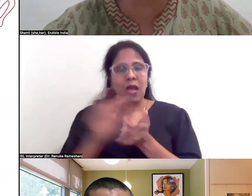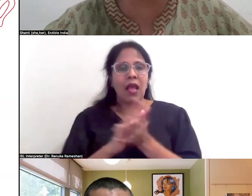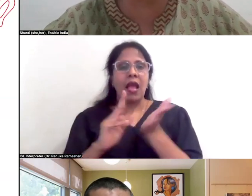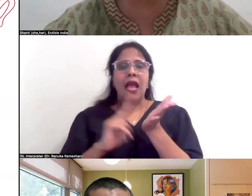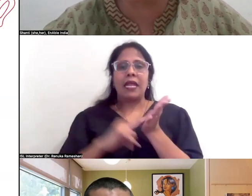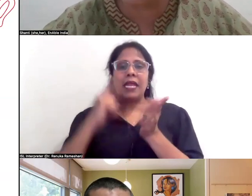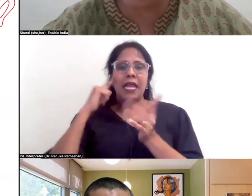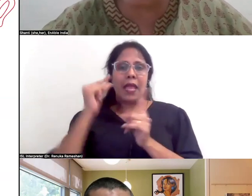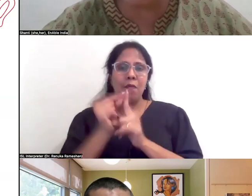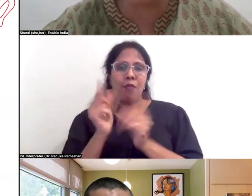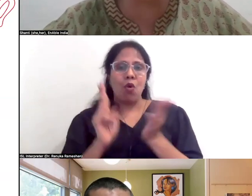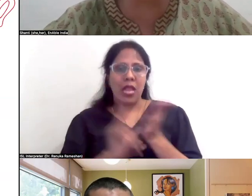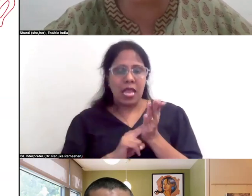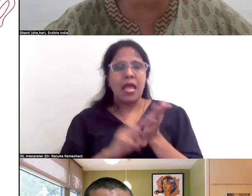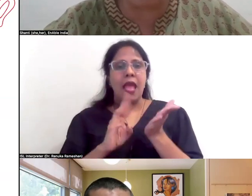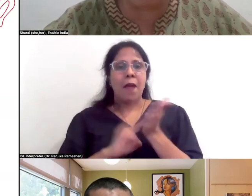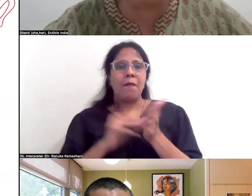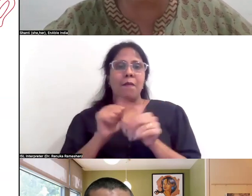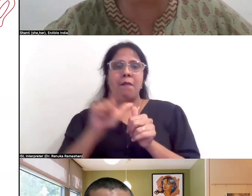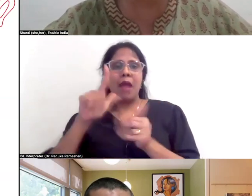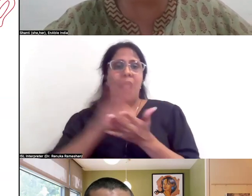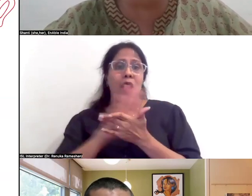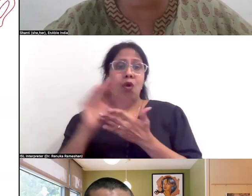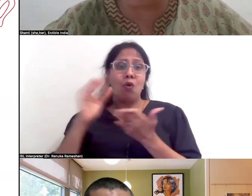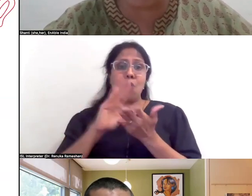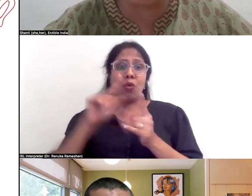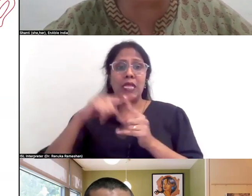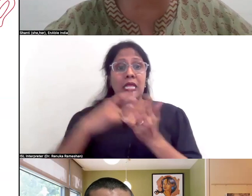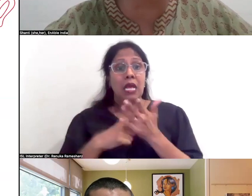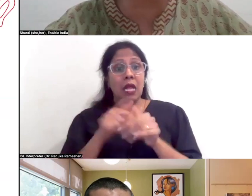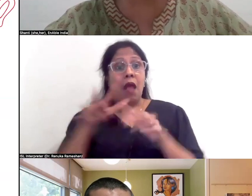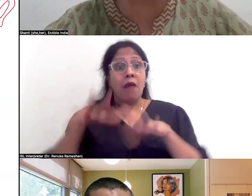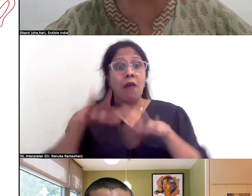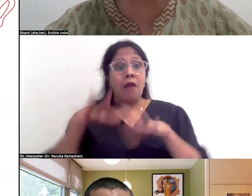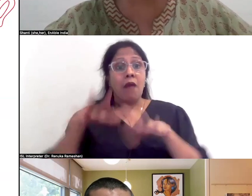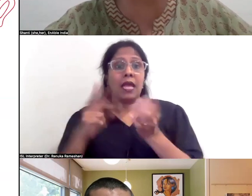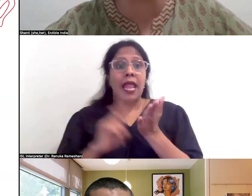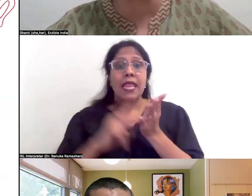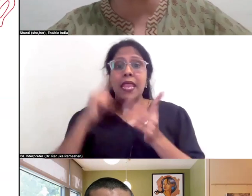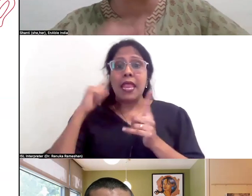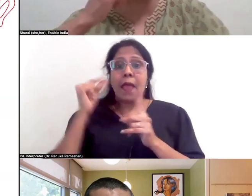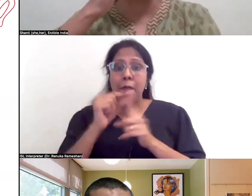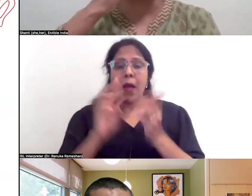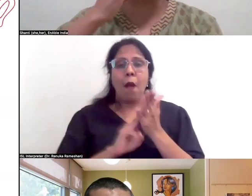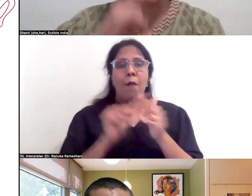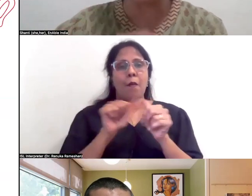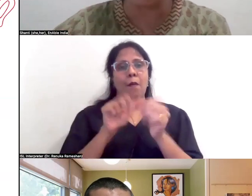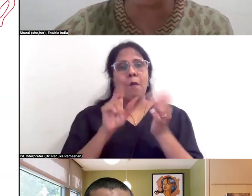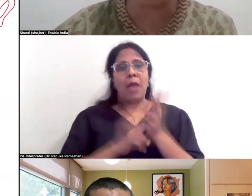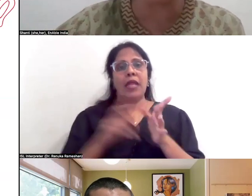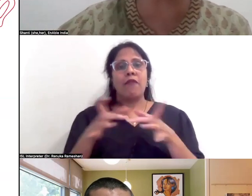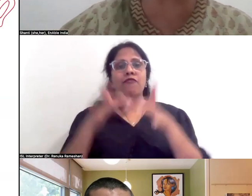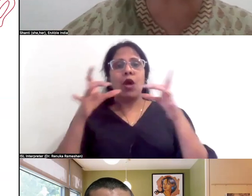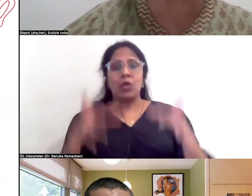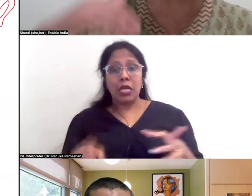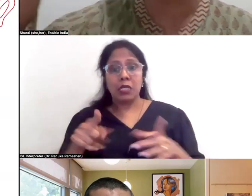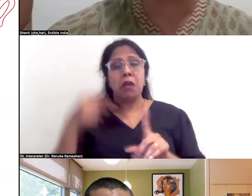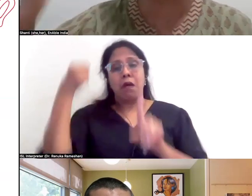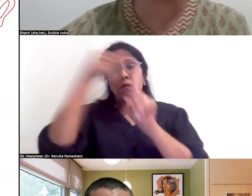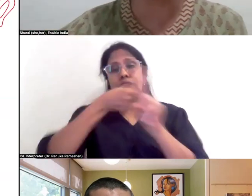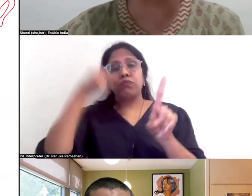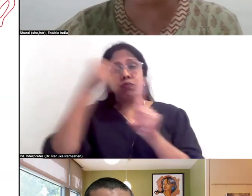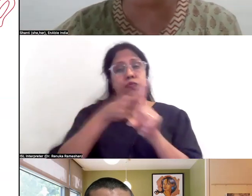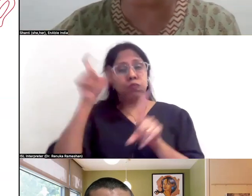Foundation. He's an activist, very well known in the corporate sector. He's done his economics from Stevens College, which